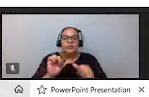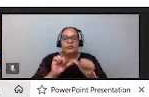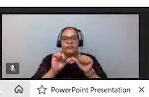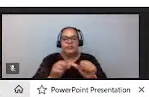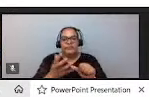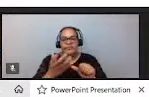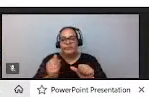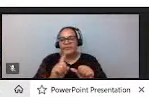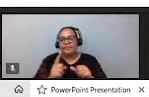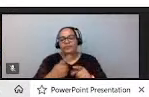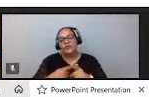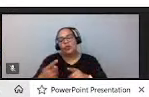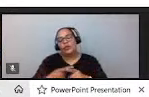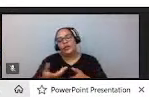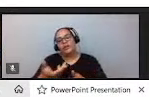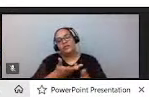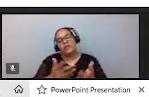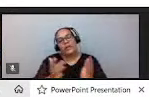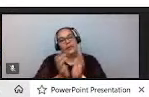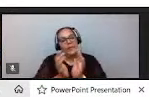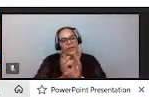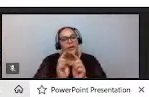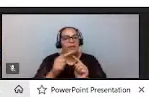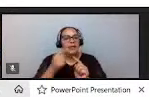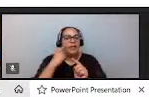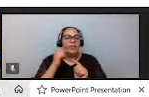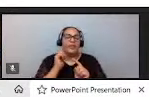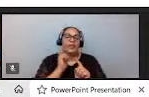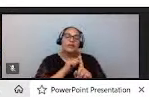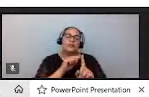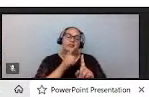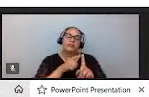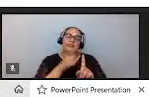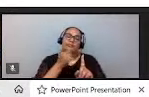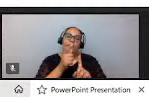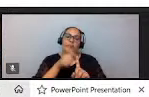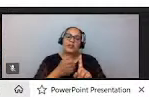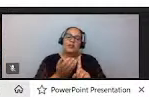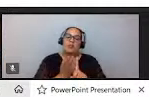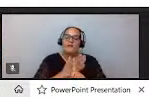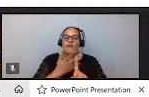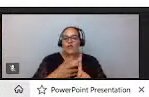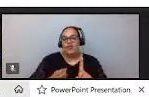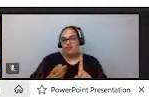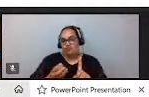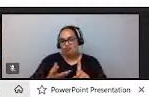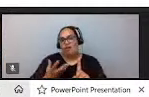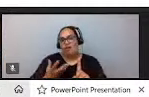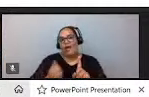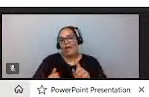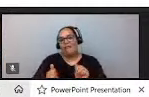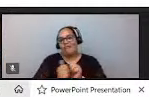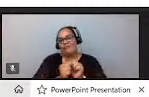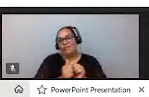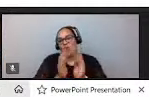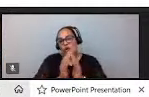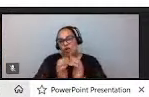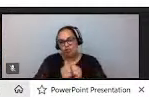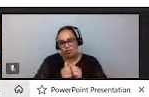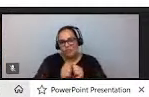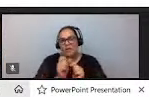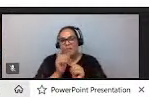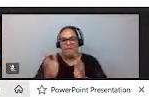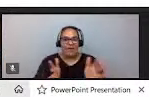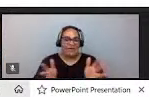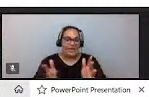to be the weekly engagement meetings and I think Dan has already mentioned that um there is the stakeholder workshops that is